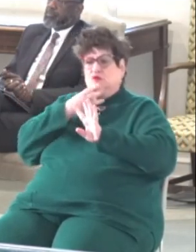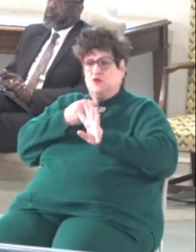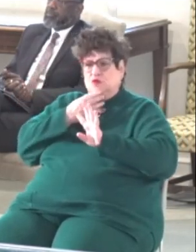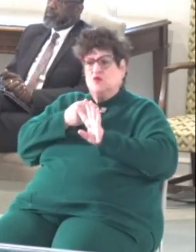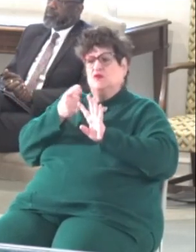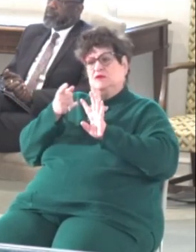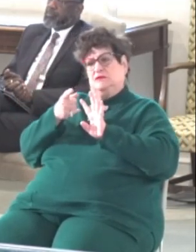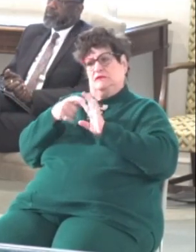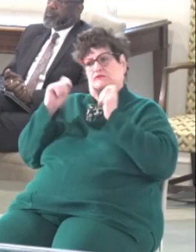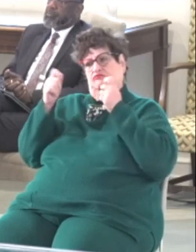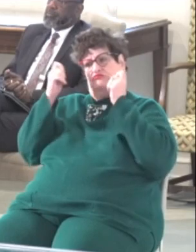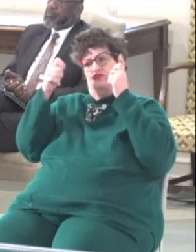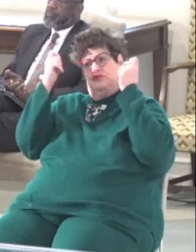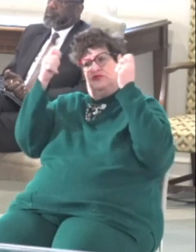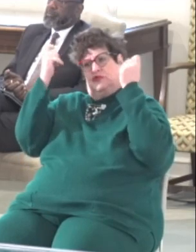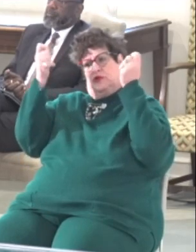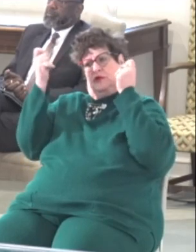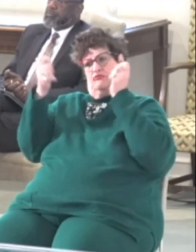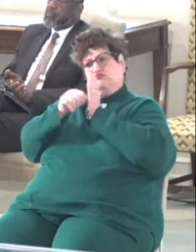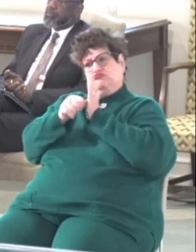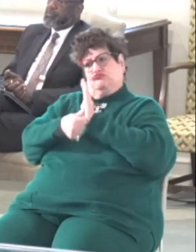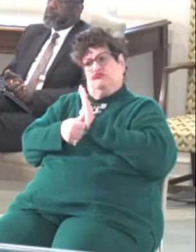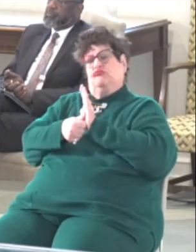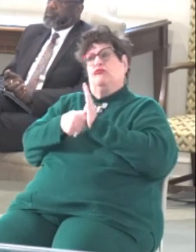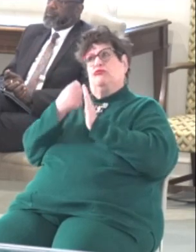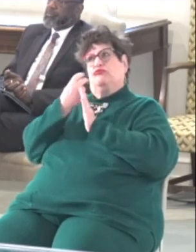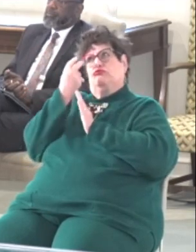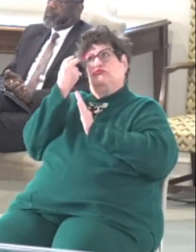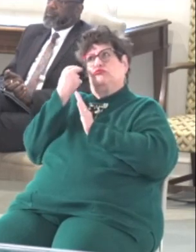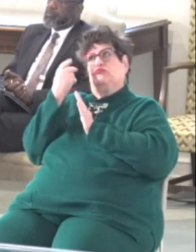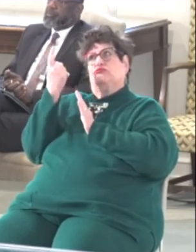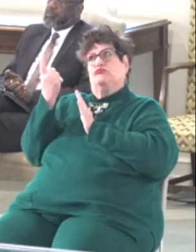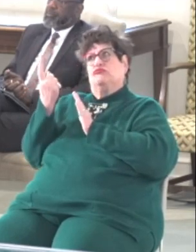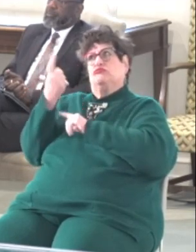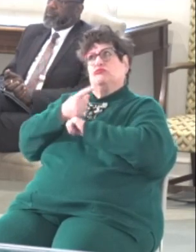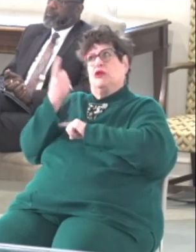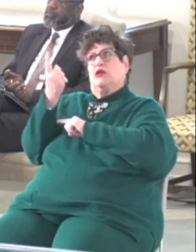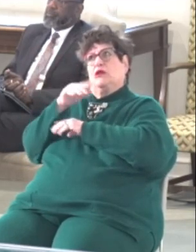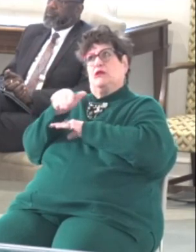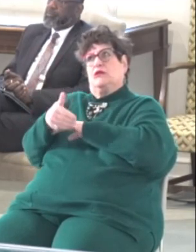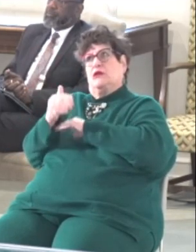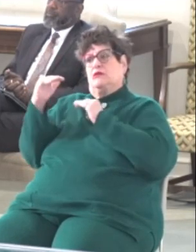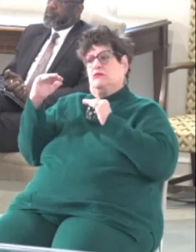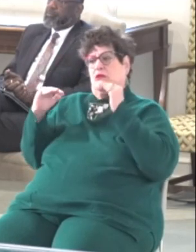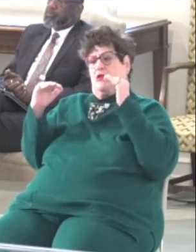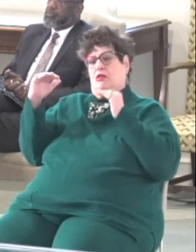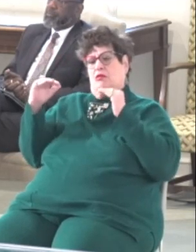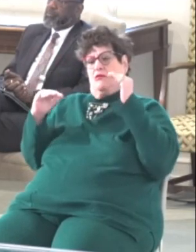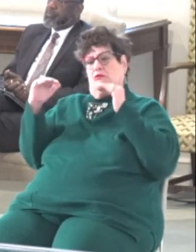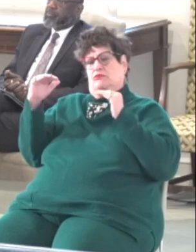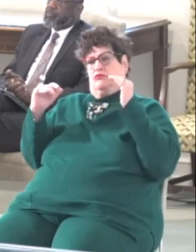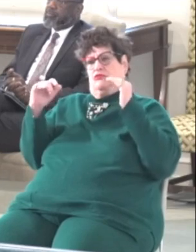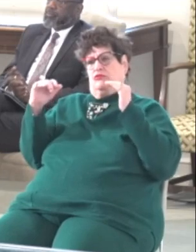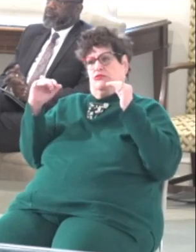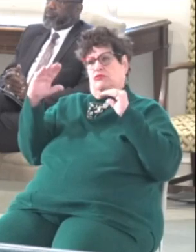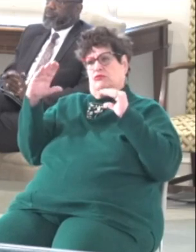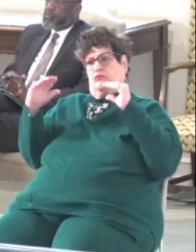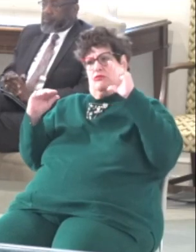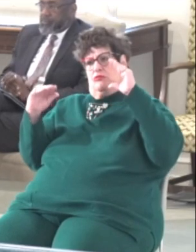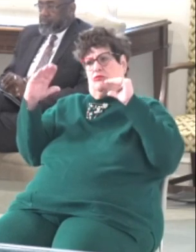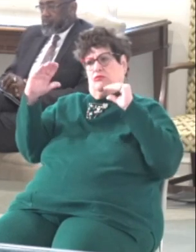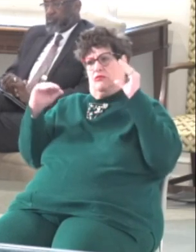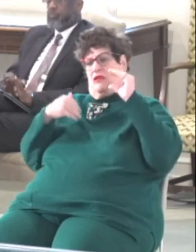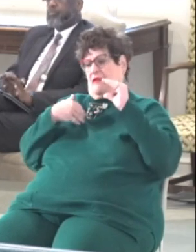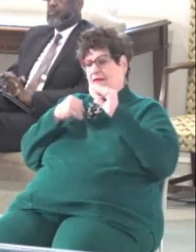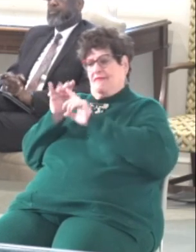this change in how the days and the nights were balanced. To be sure, there were bonfires and